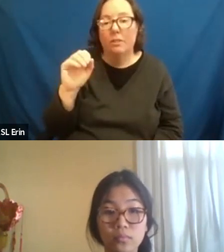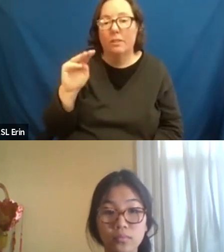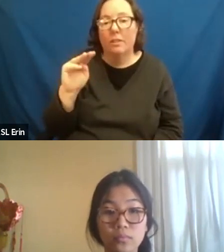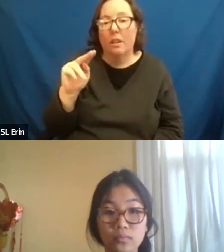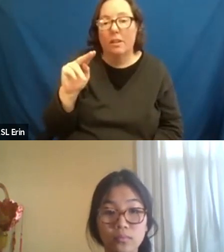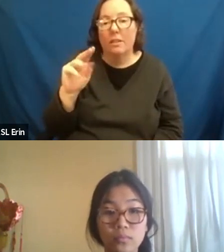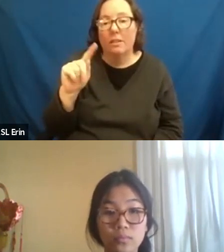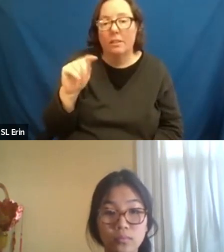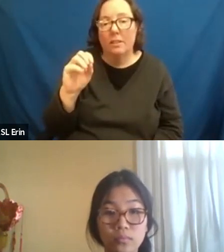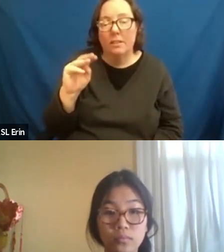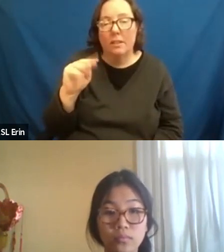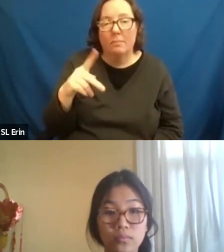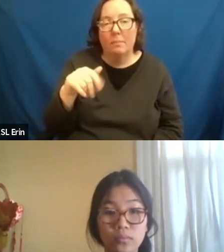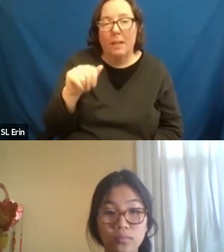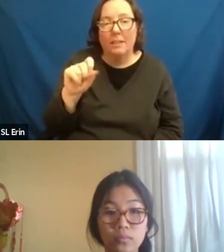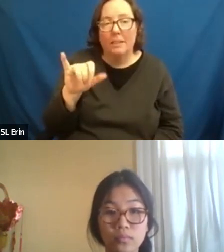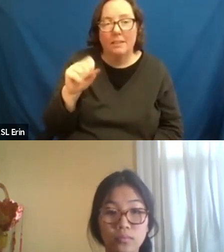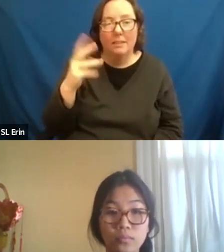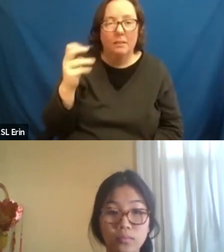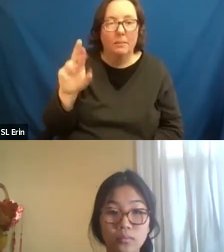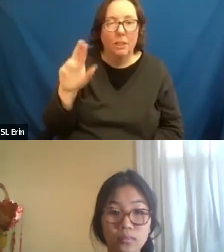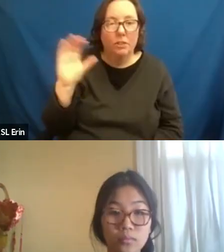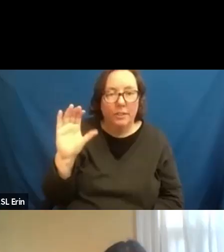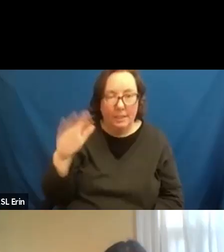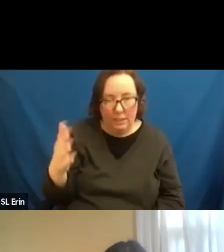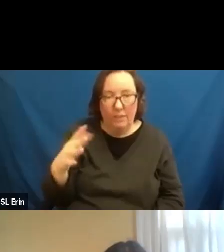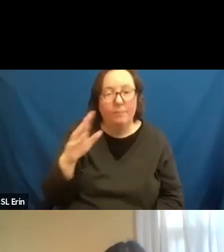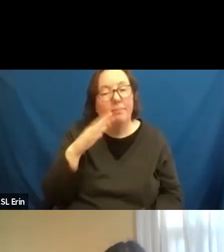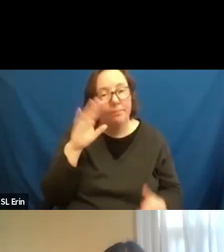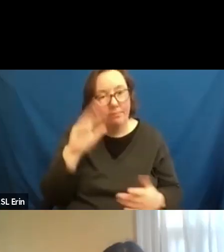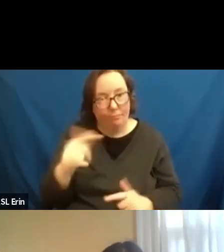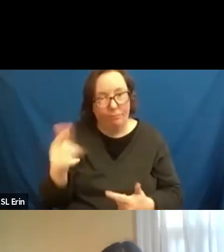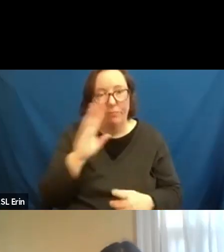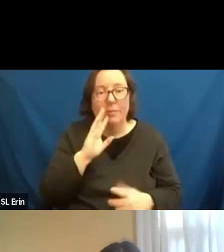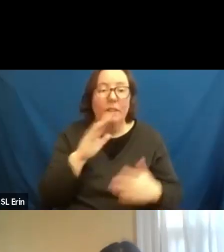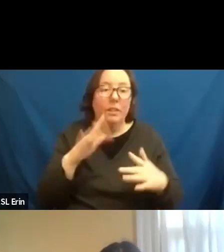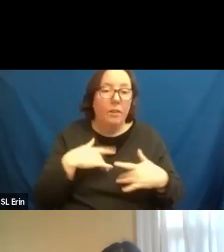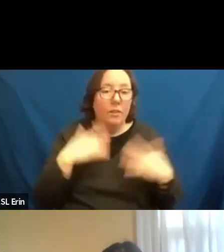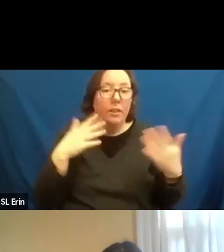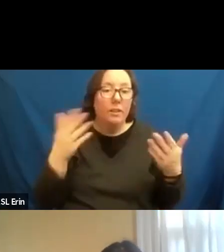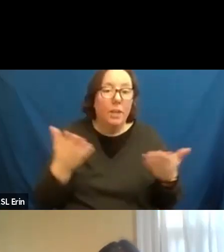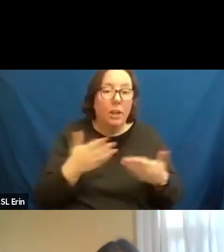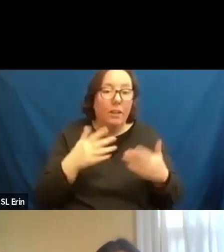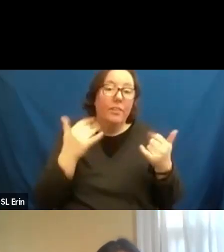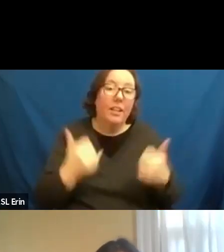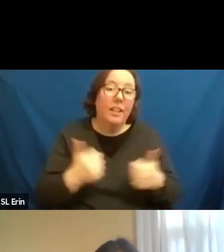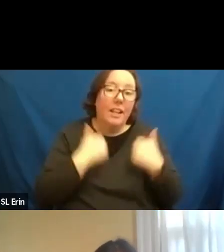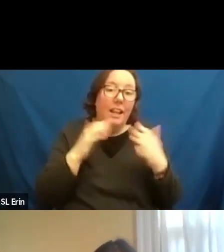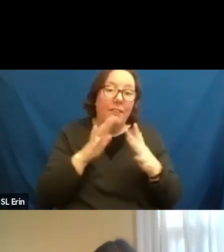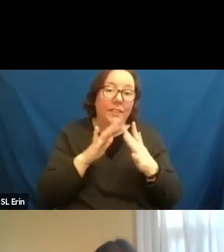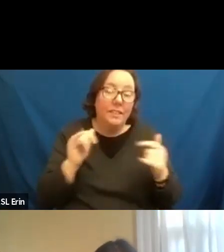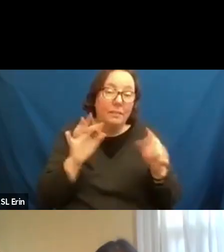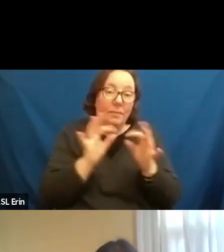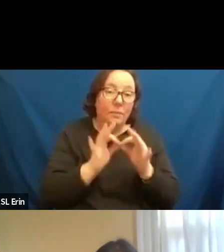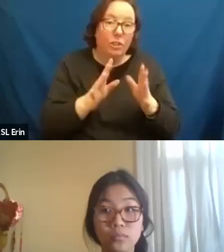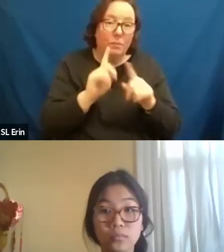Present. Thank you. Thank you all. We are pleased to be offering live simultaneous interpretation this